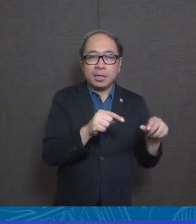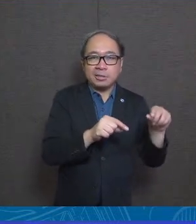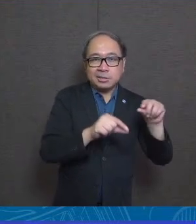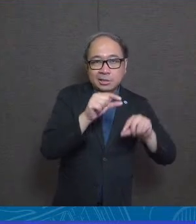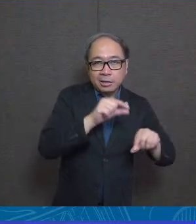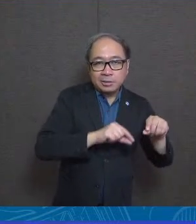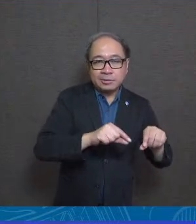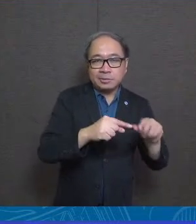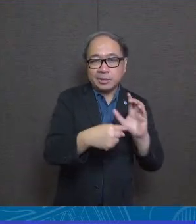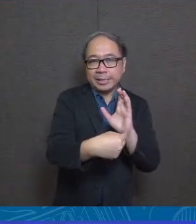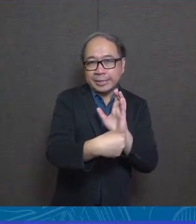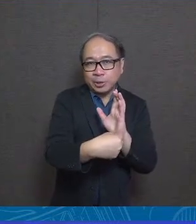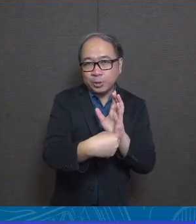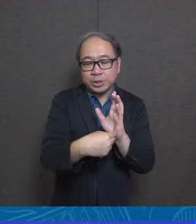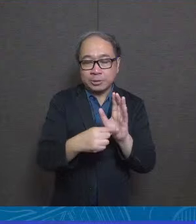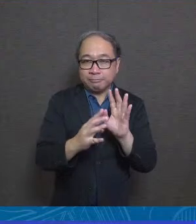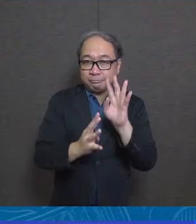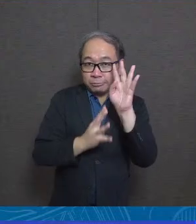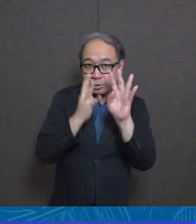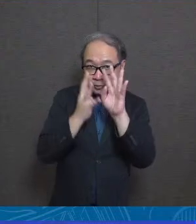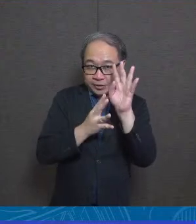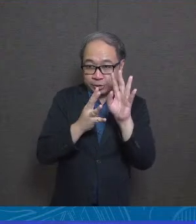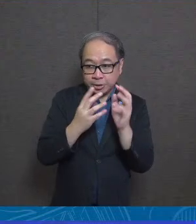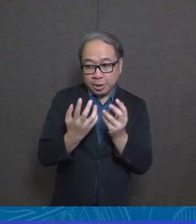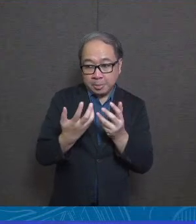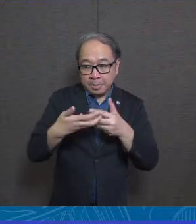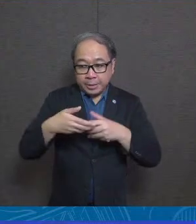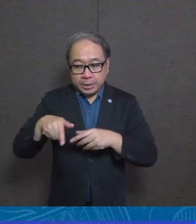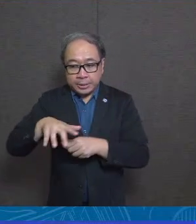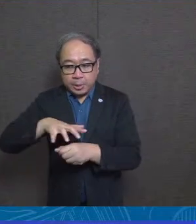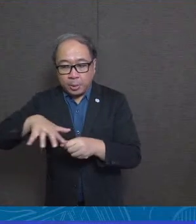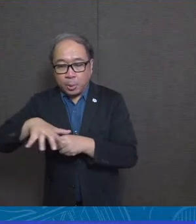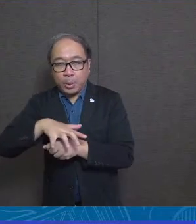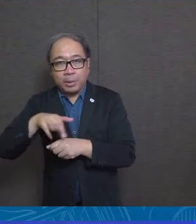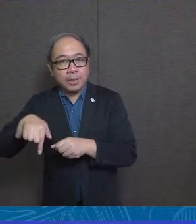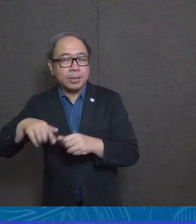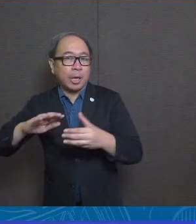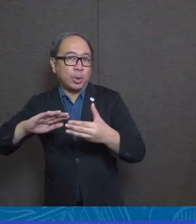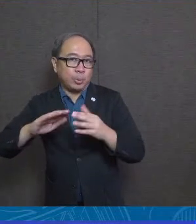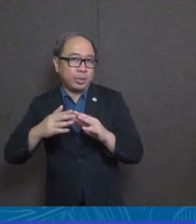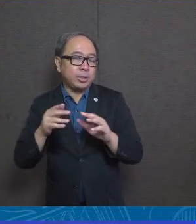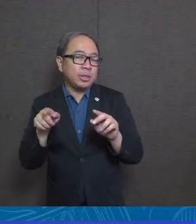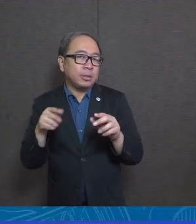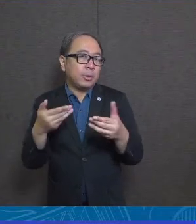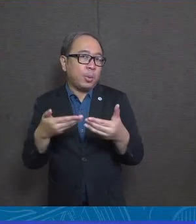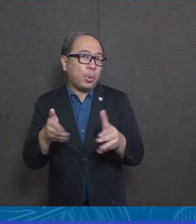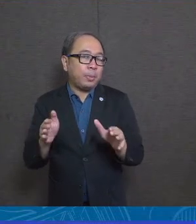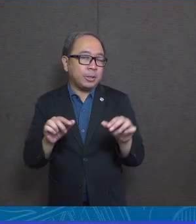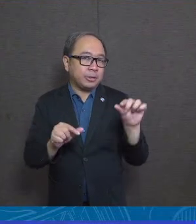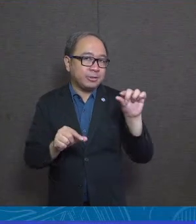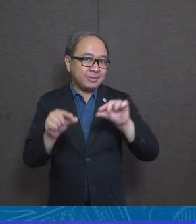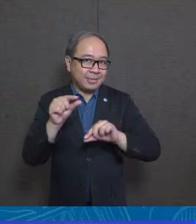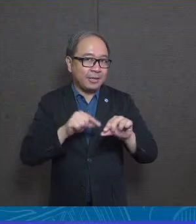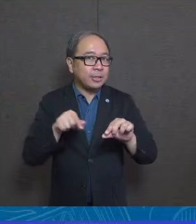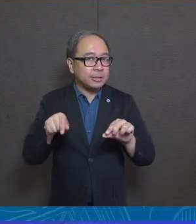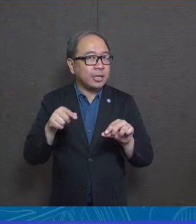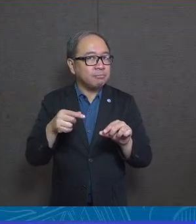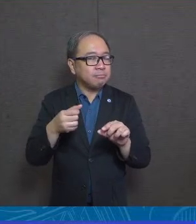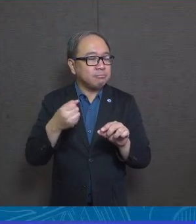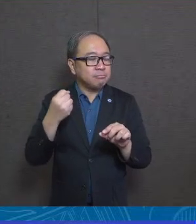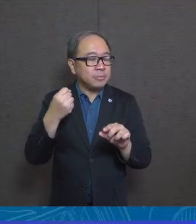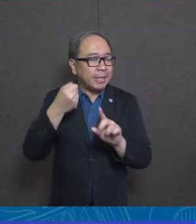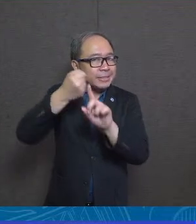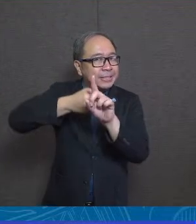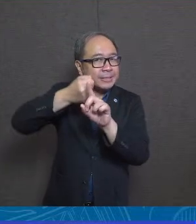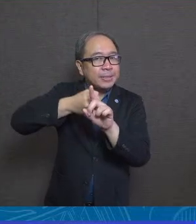and innovation systems in the local contexts. This is how open science comes in. Open science was a movement